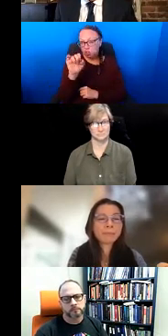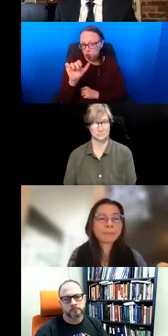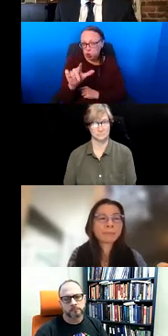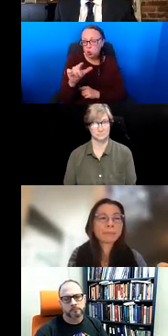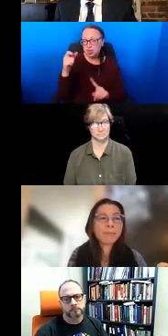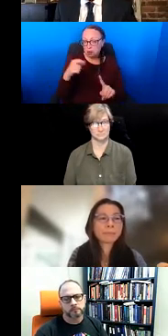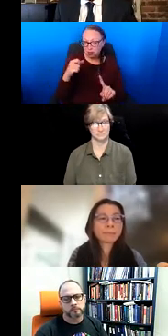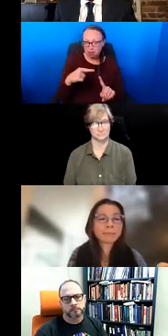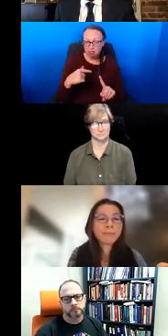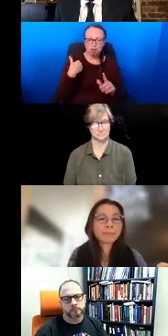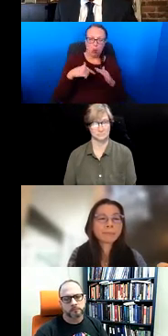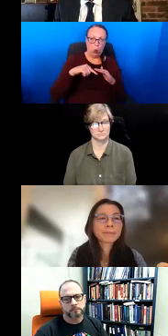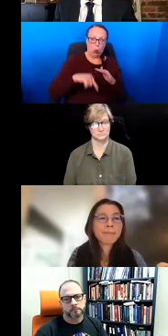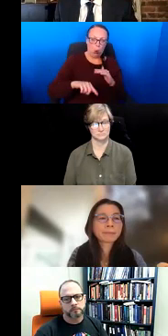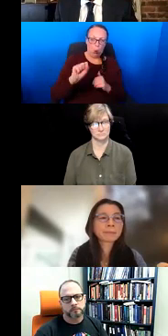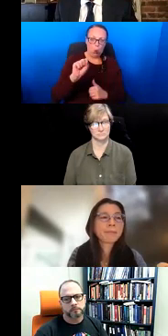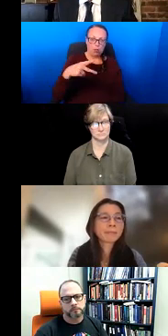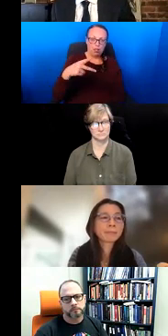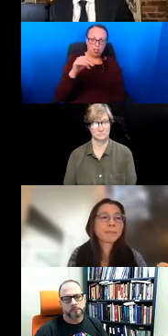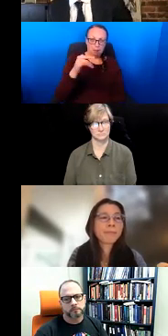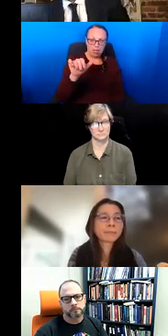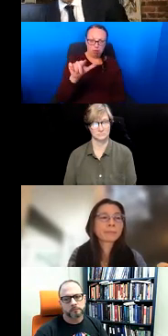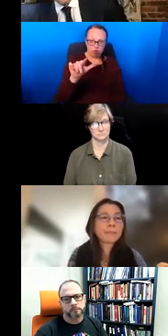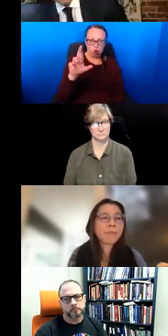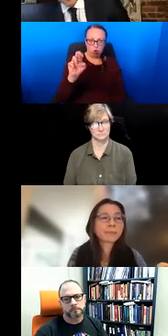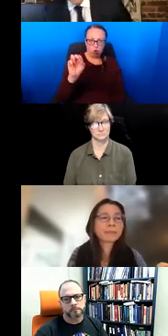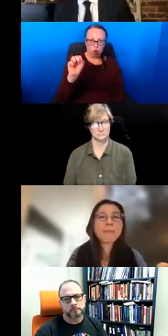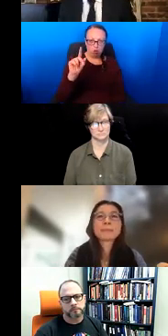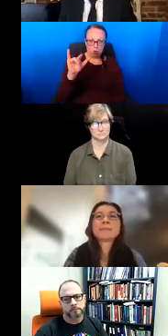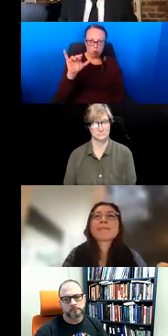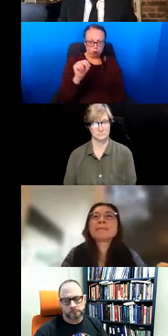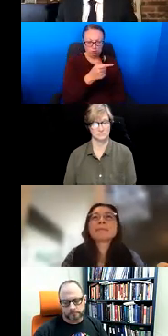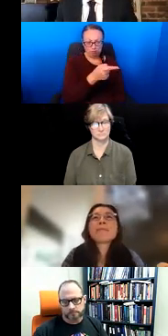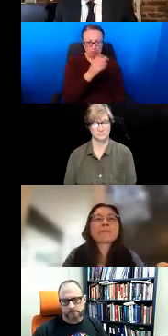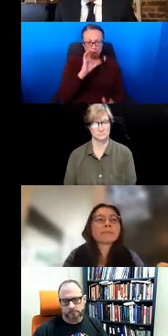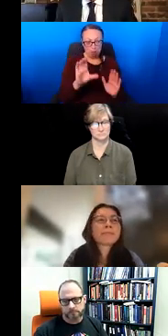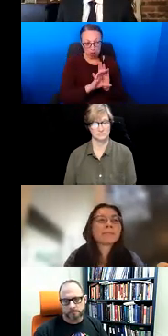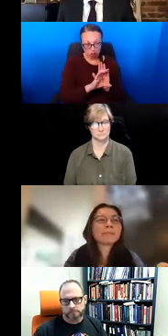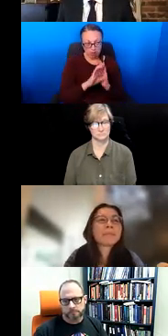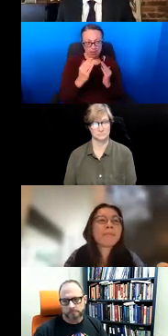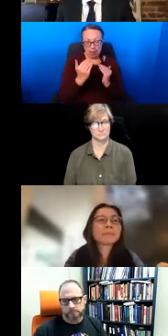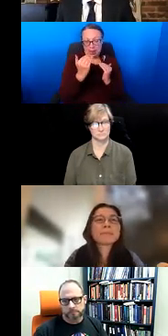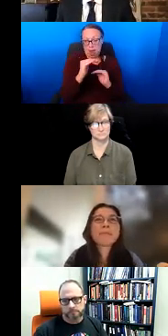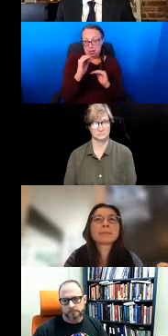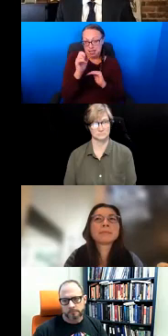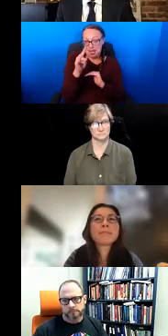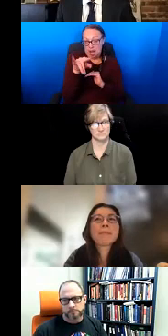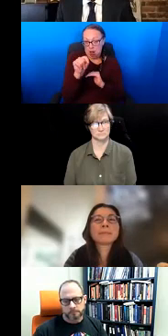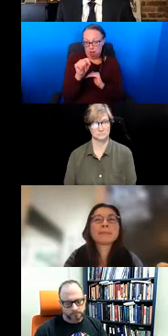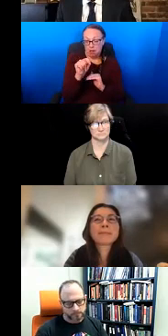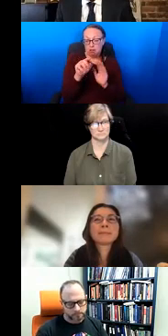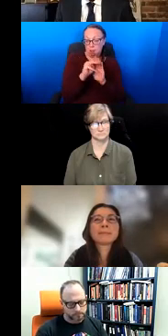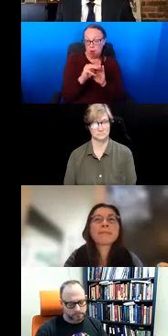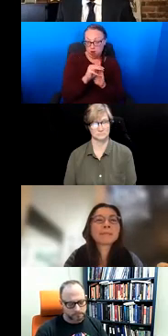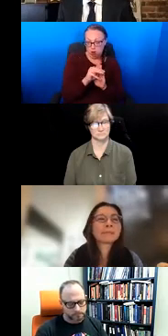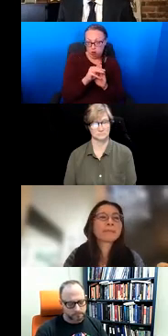low spatial resolution. So what I'm showing here is a finite element model of the